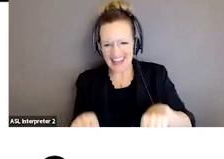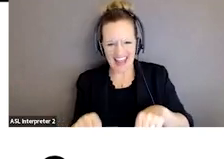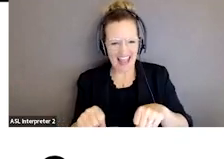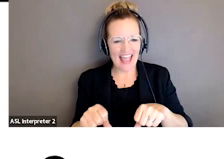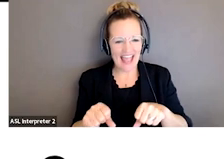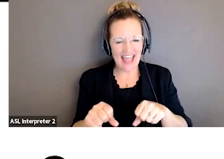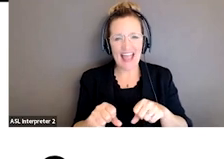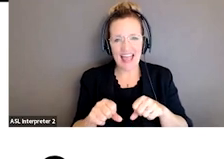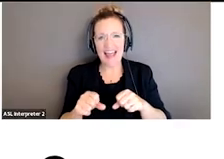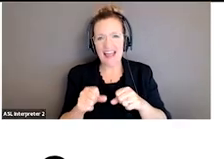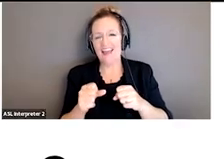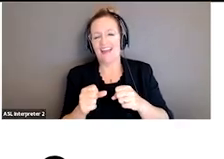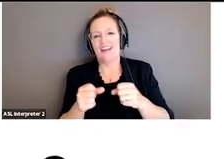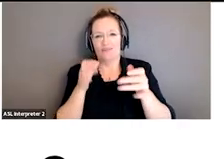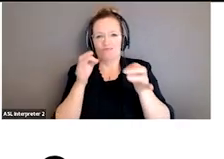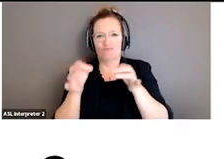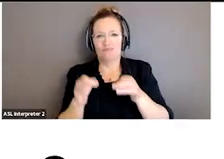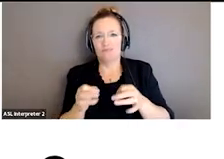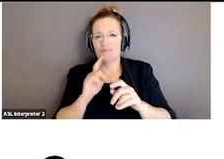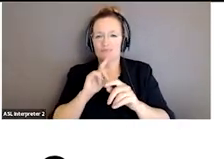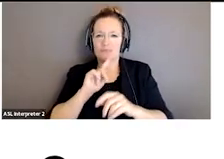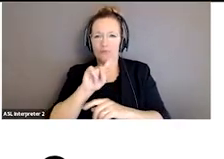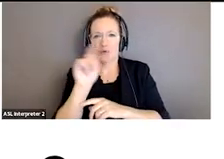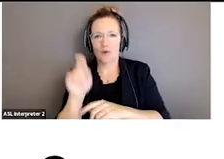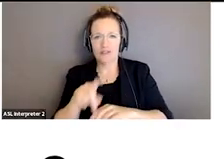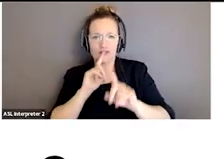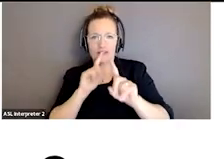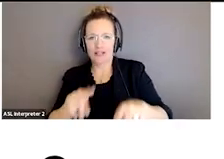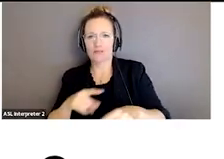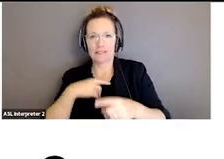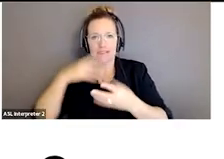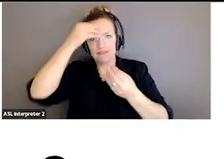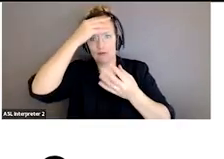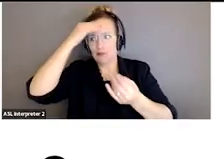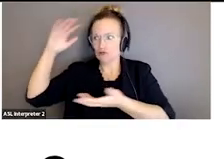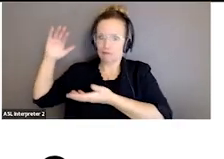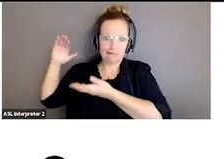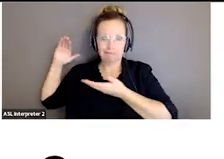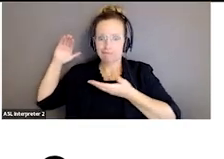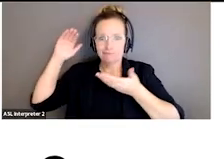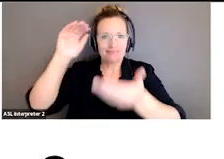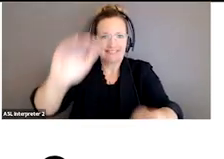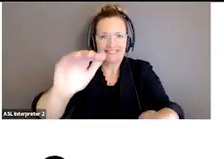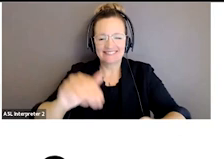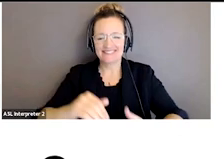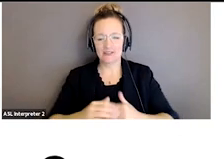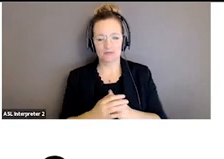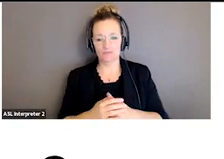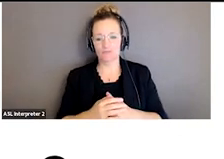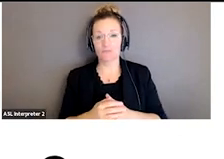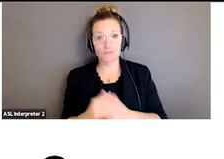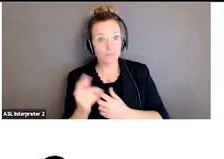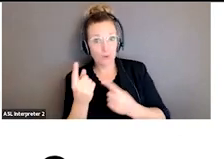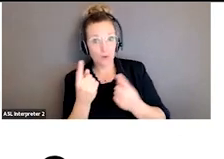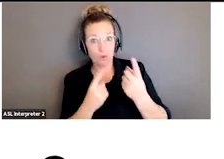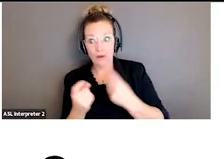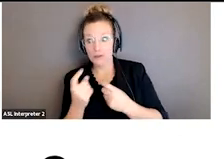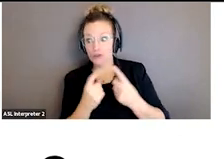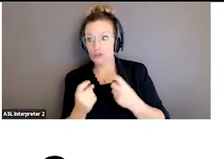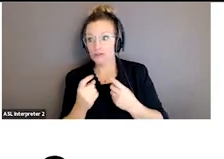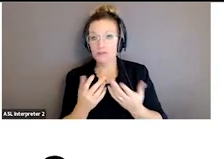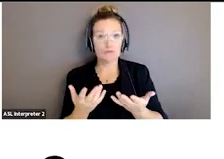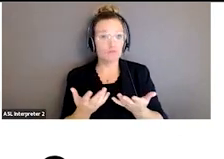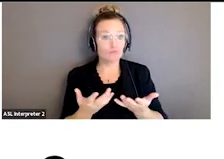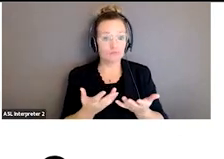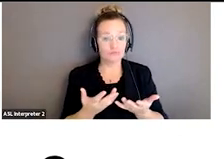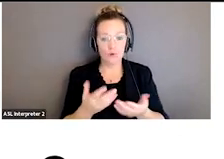a lot of information in a very short amount of time. So if you have any questions, I don't know if there are any questions